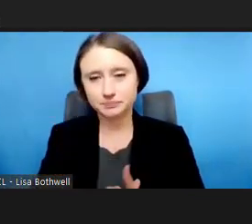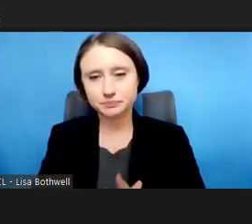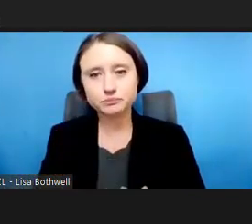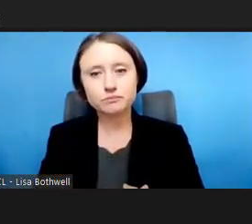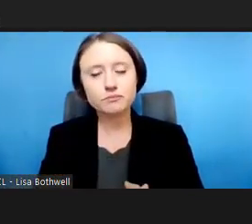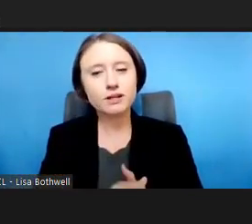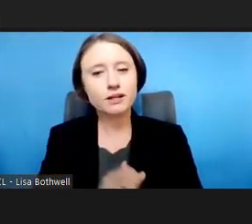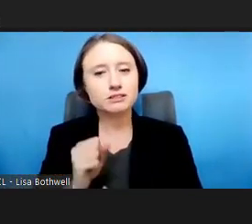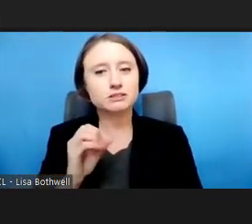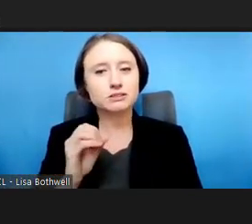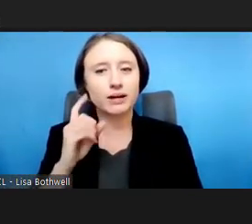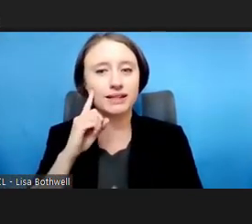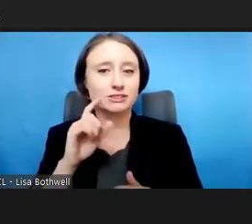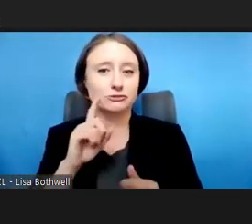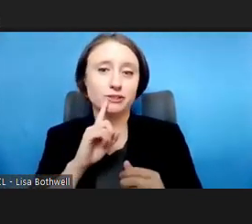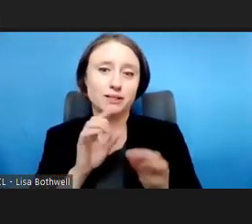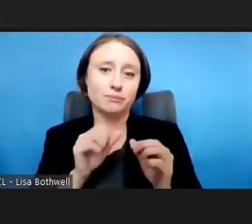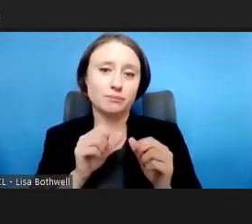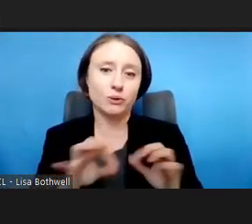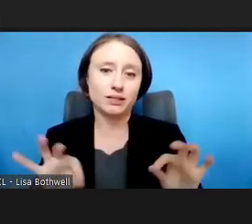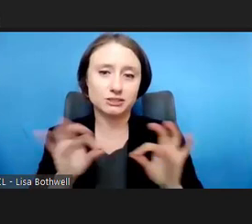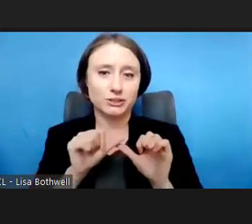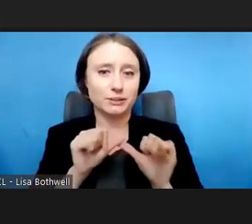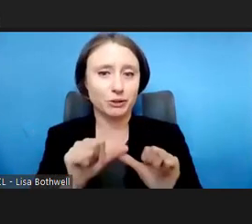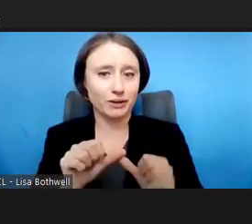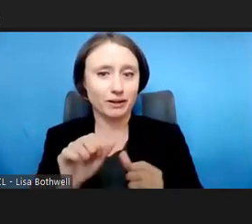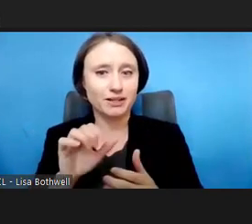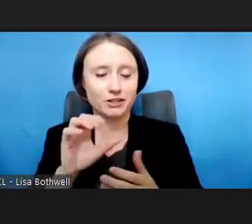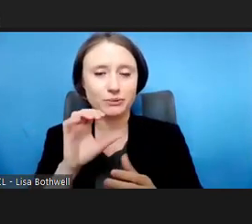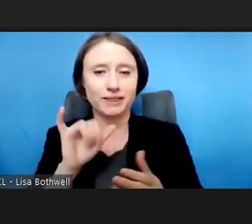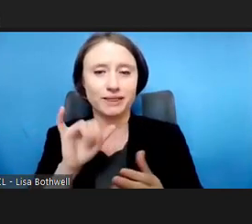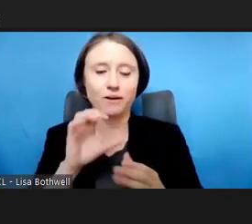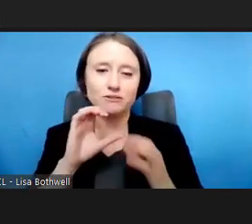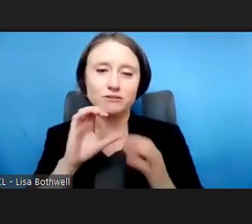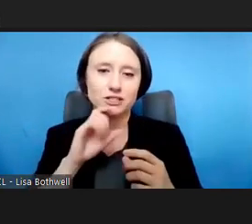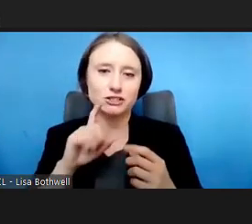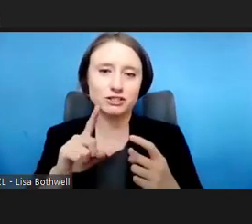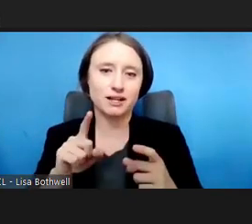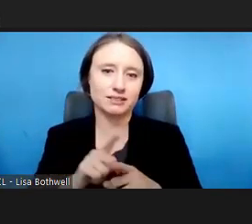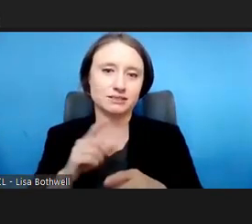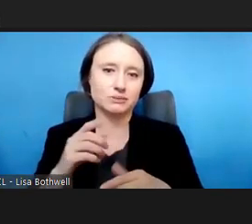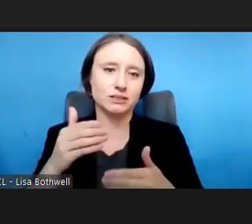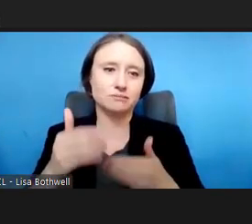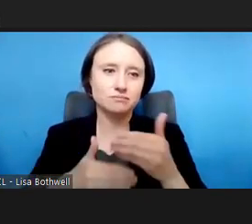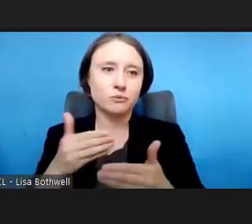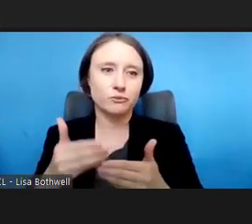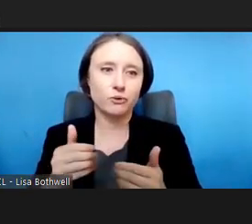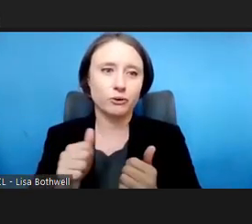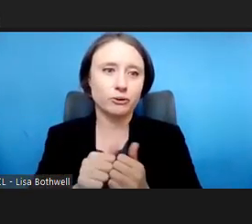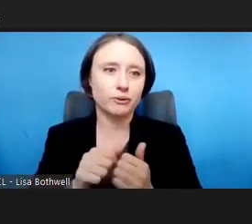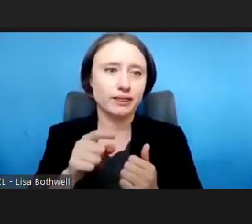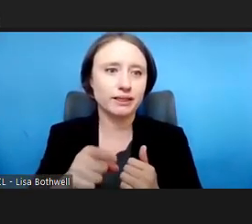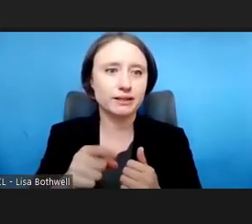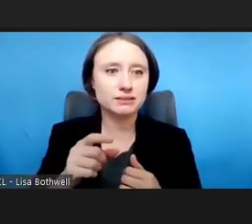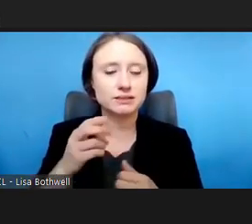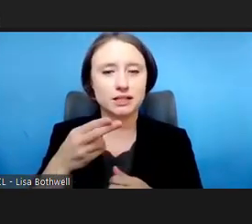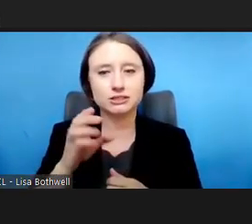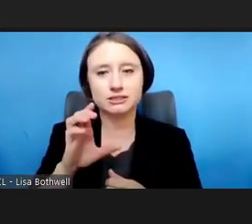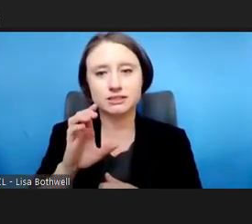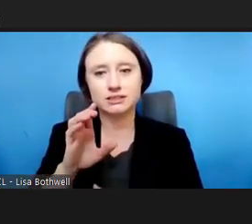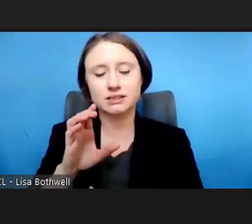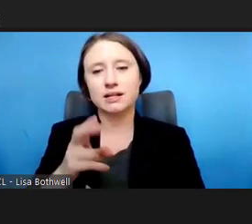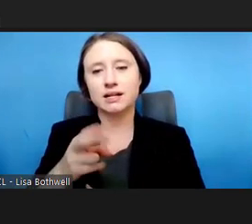and ideas and feedback. I think it's really important to continue the conversation as we